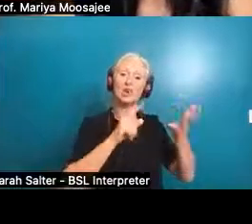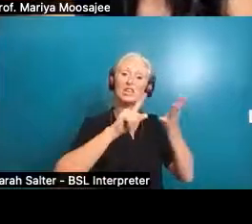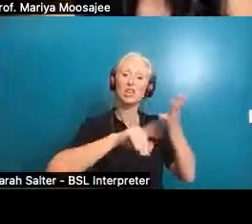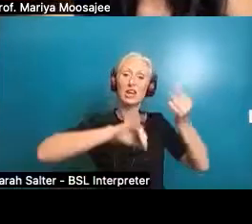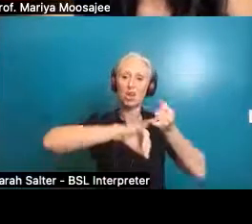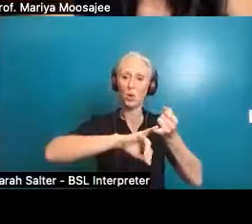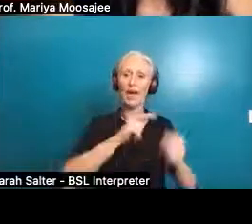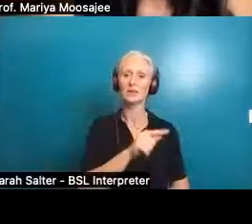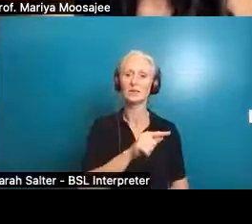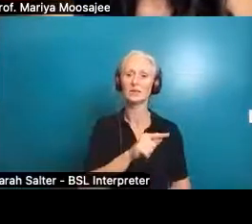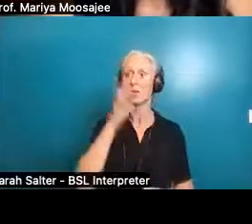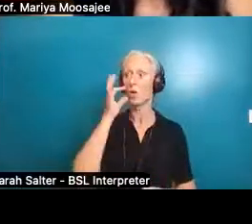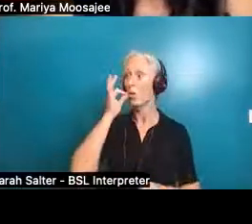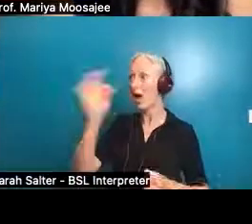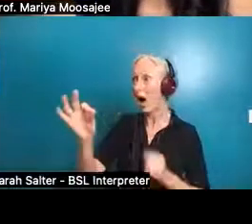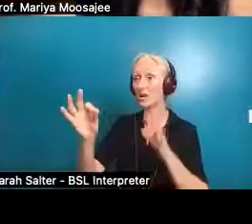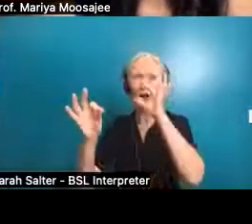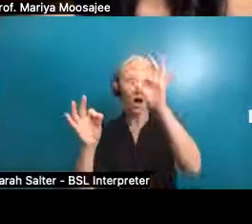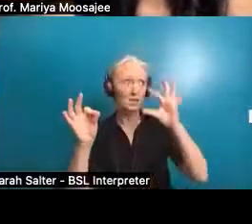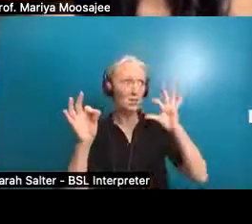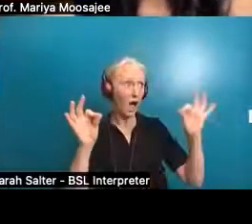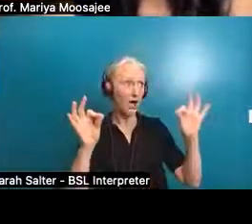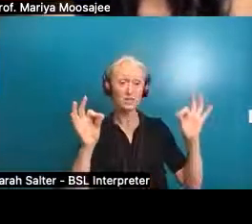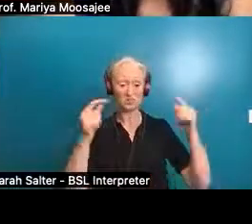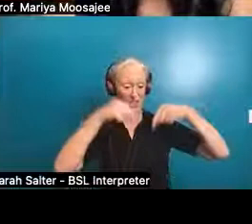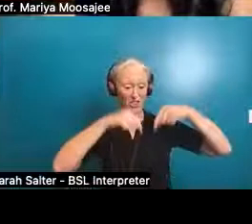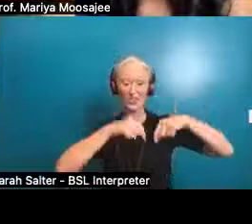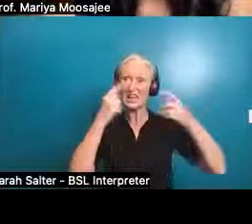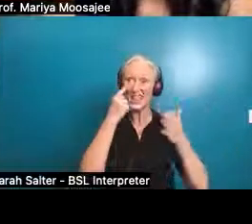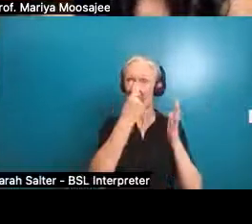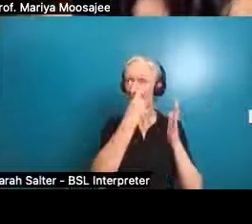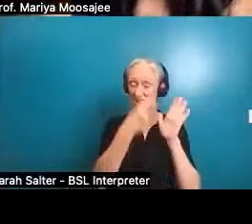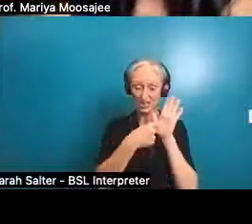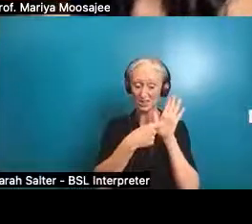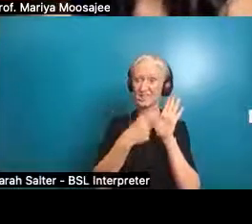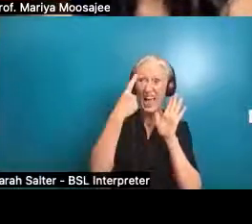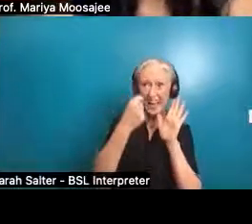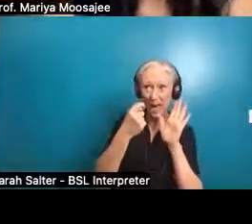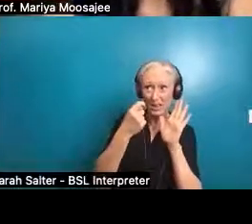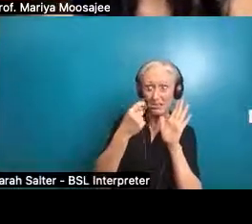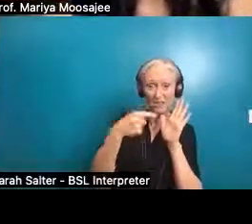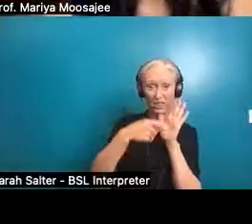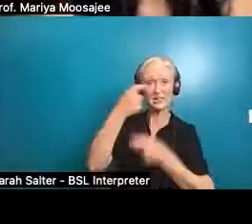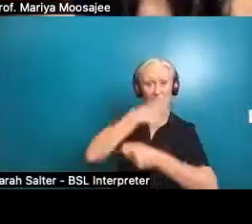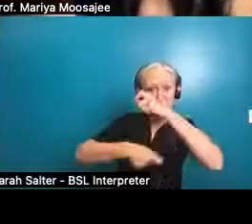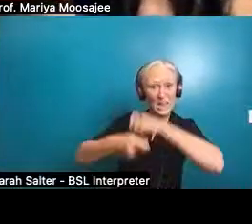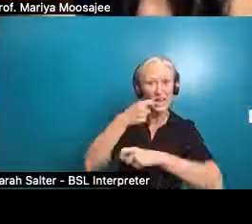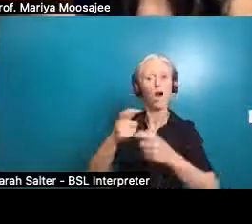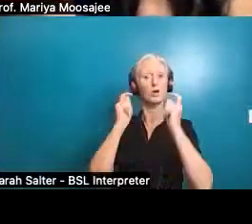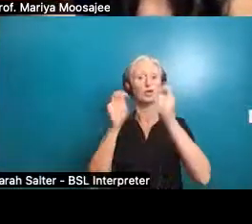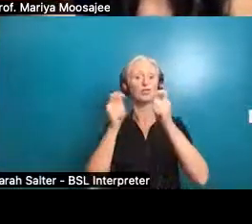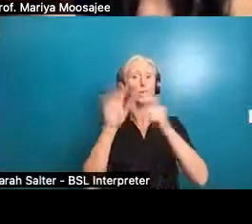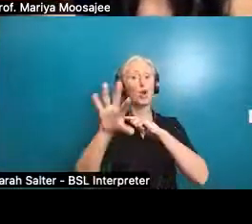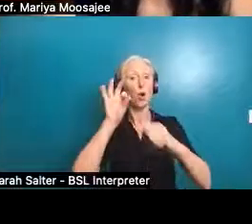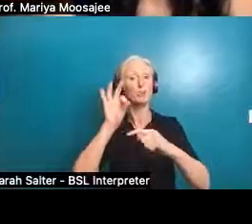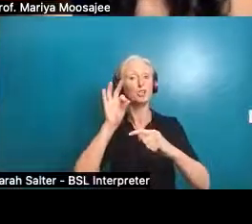now be a treatment that we could give our patients on the NHS. They would assess whether or not the